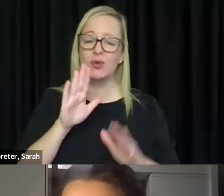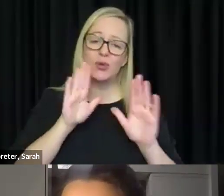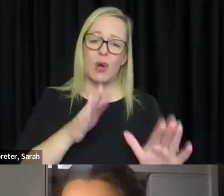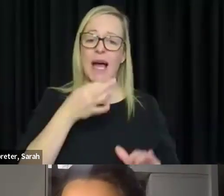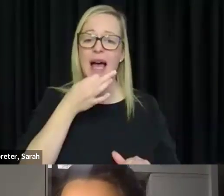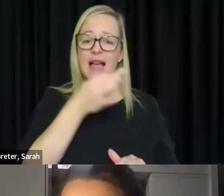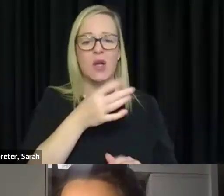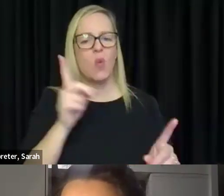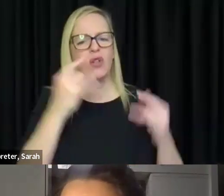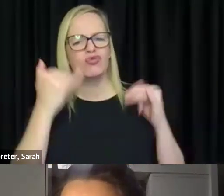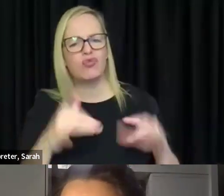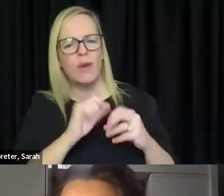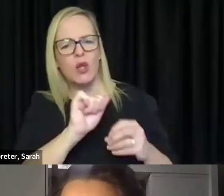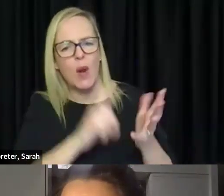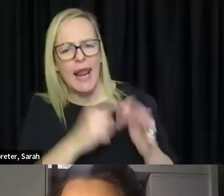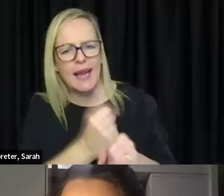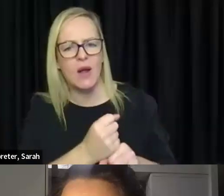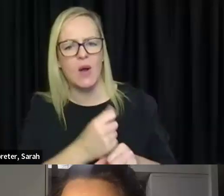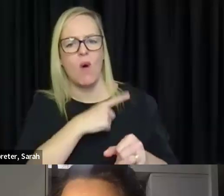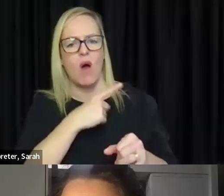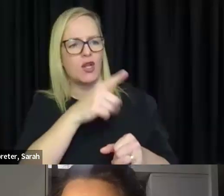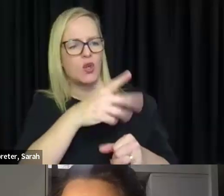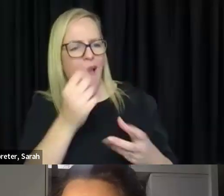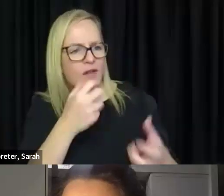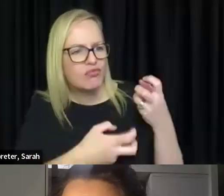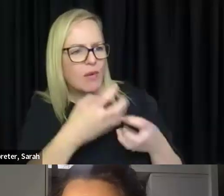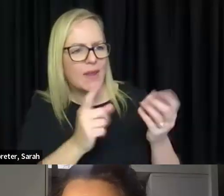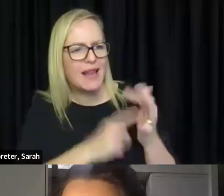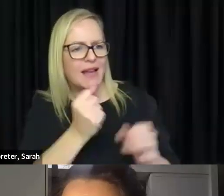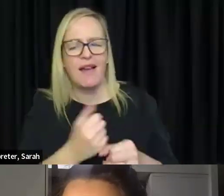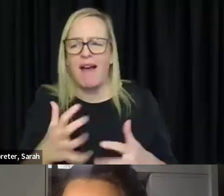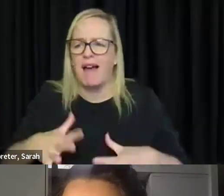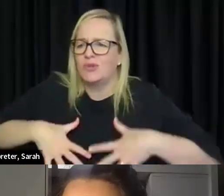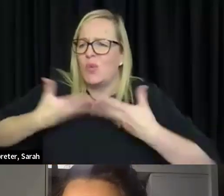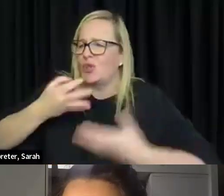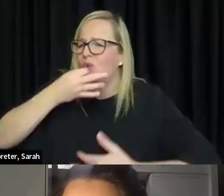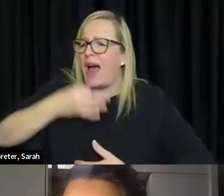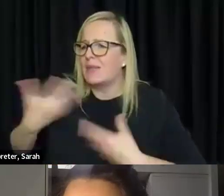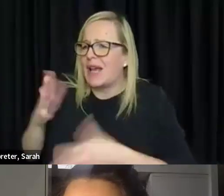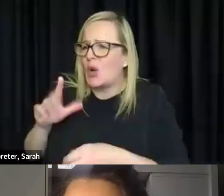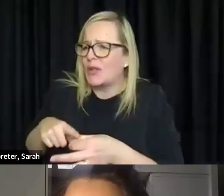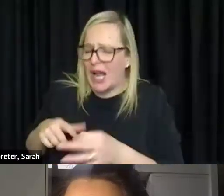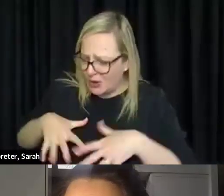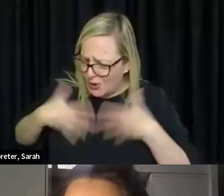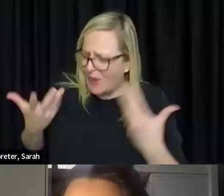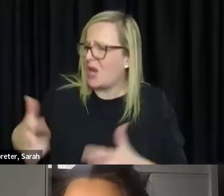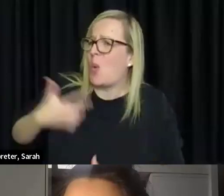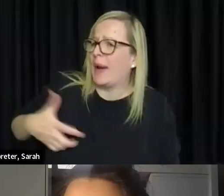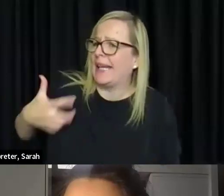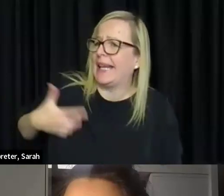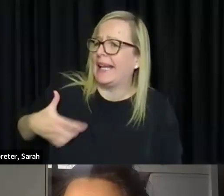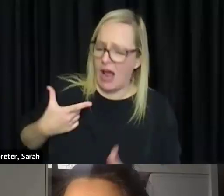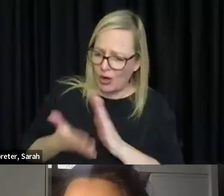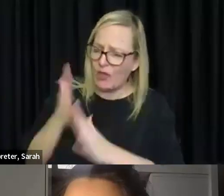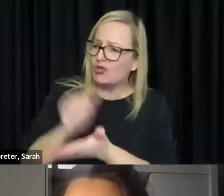your leg, what's on your leg, why are you like have that, like I don't want that asked anymore because it's so annoying. I go to the